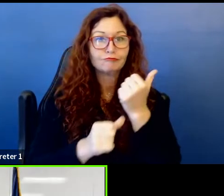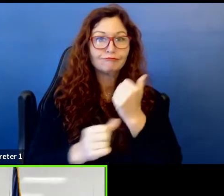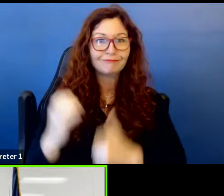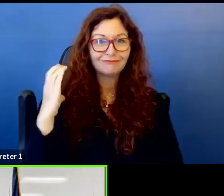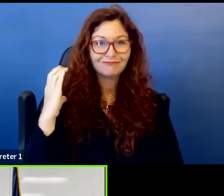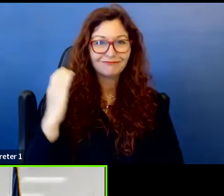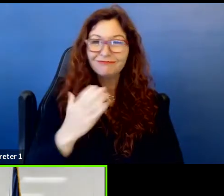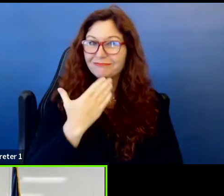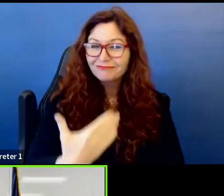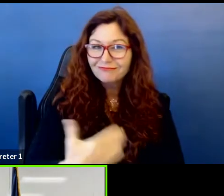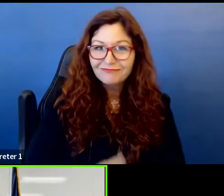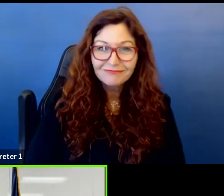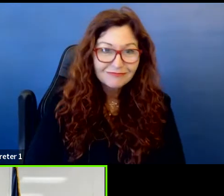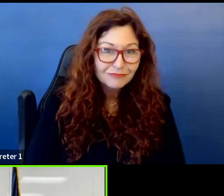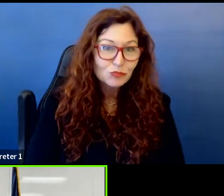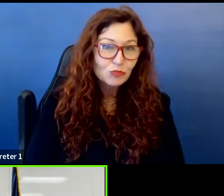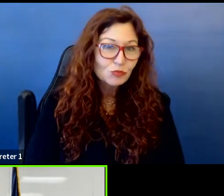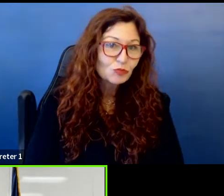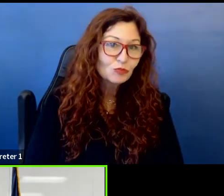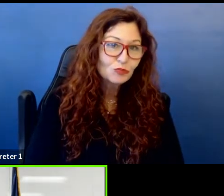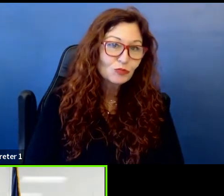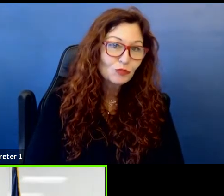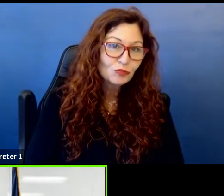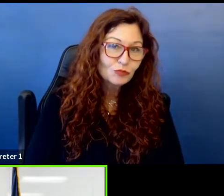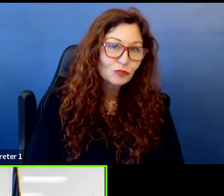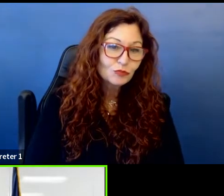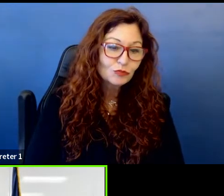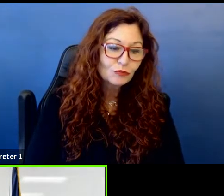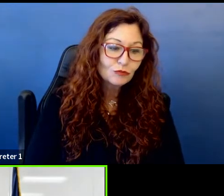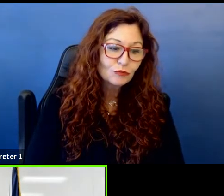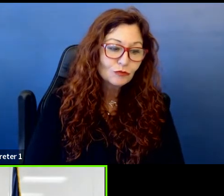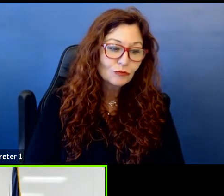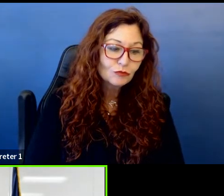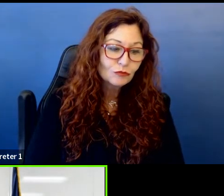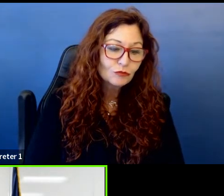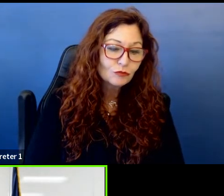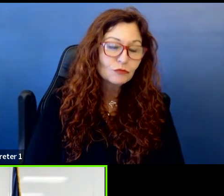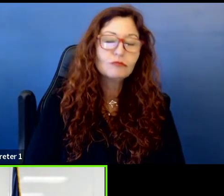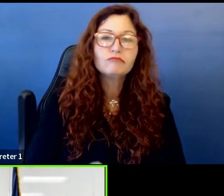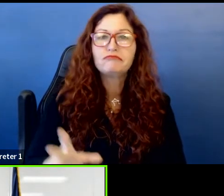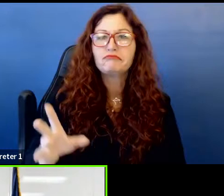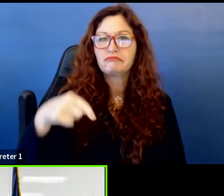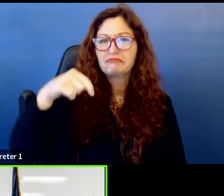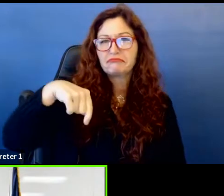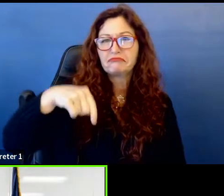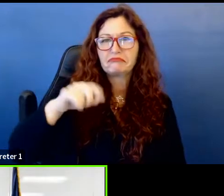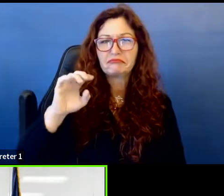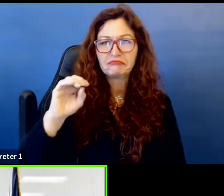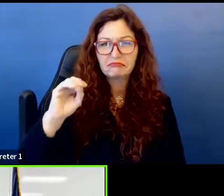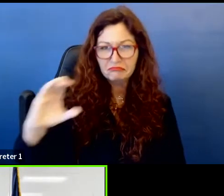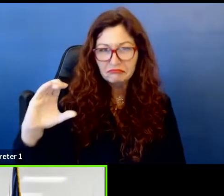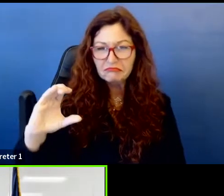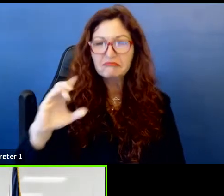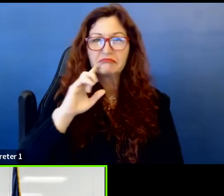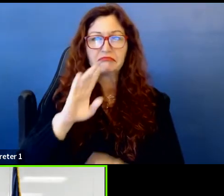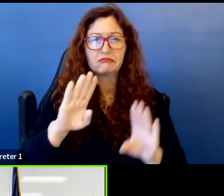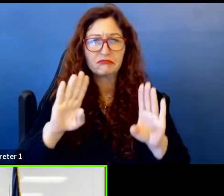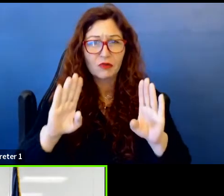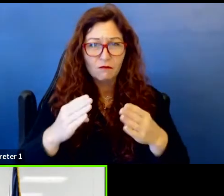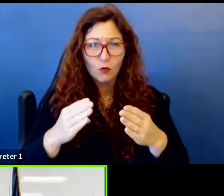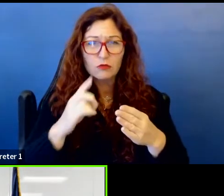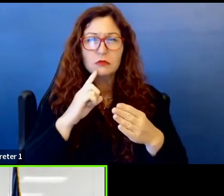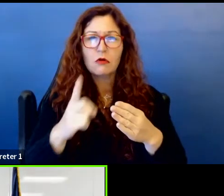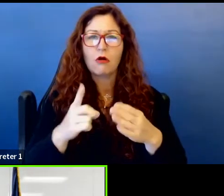burroughs uh i guess one of the things that we at eeoc focus on is intersectional discrimination